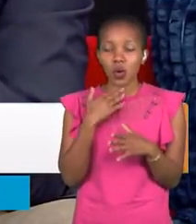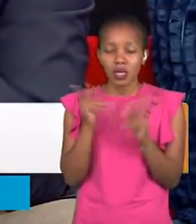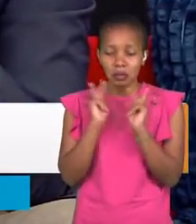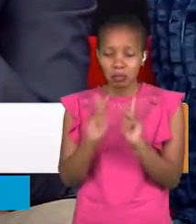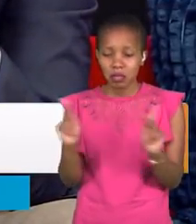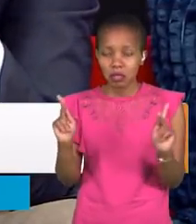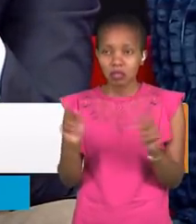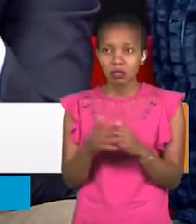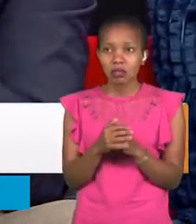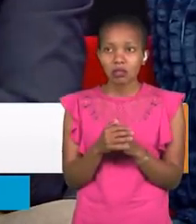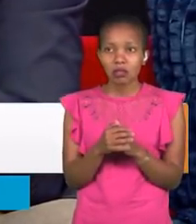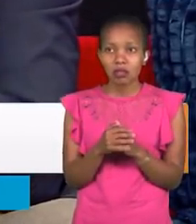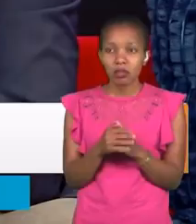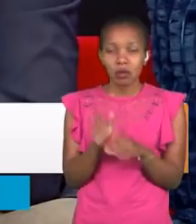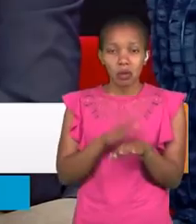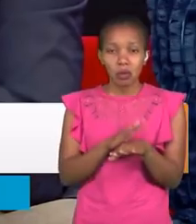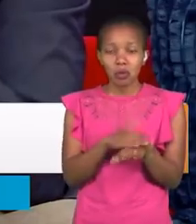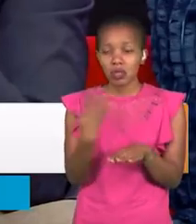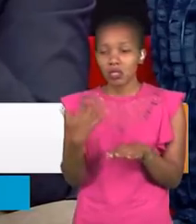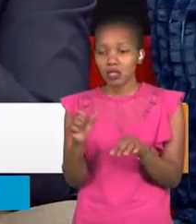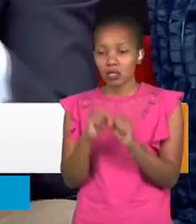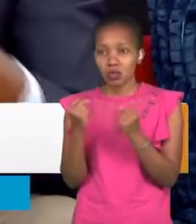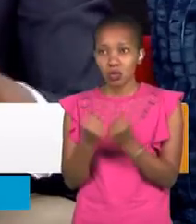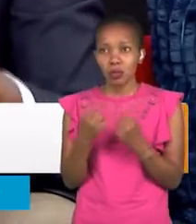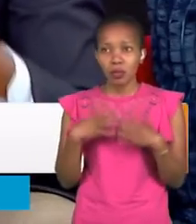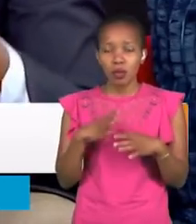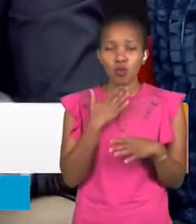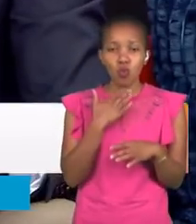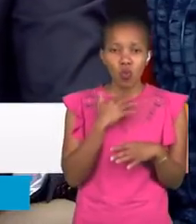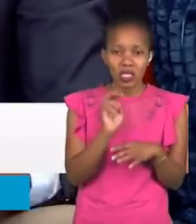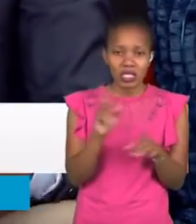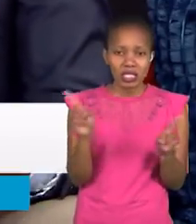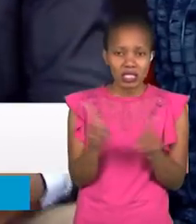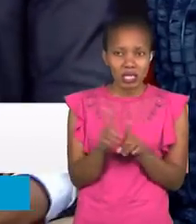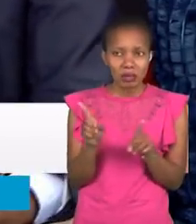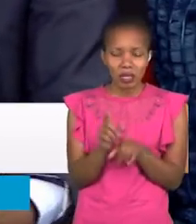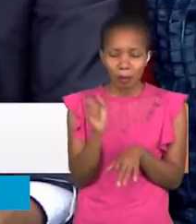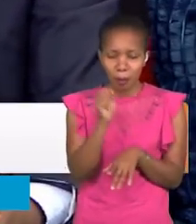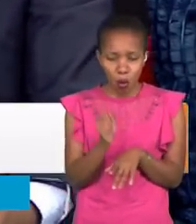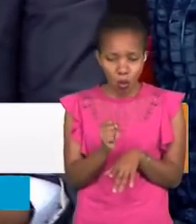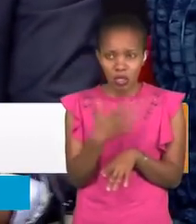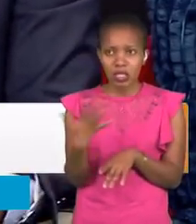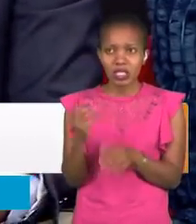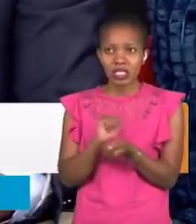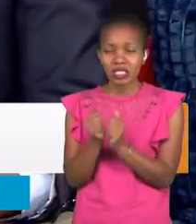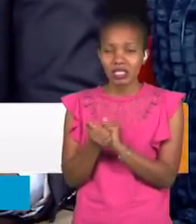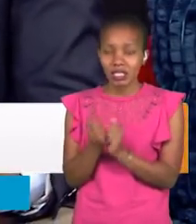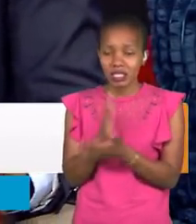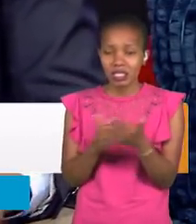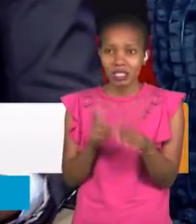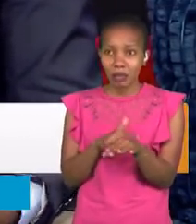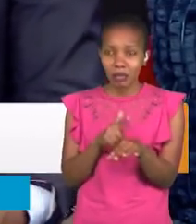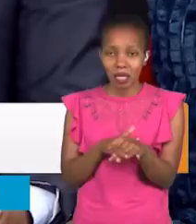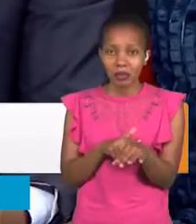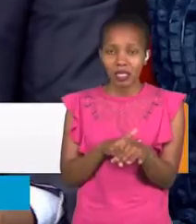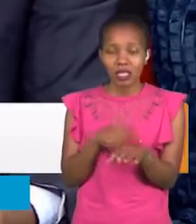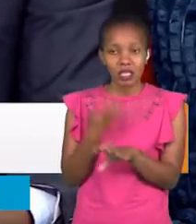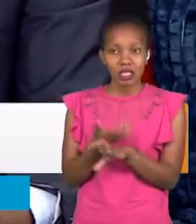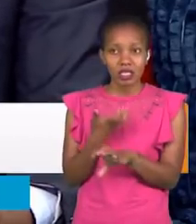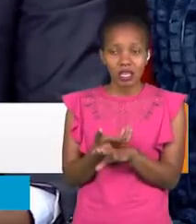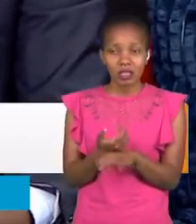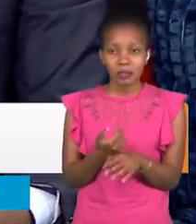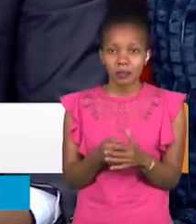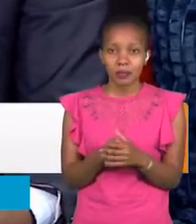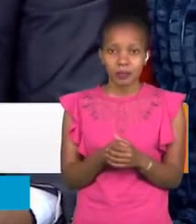peace, just good things in society. People want to see the same old things. Change sometimes is difficult, even for the better, for That's some true. People,